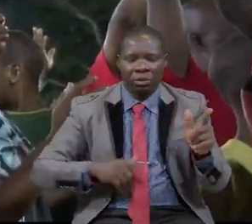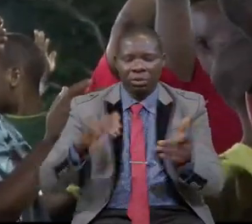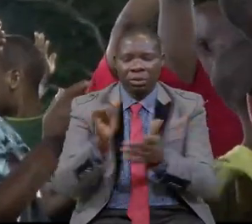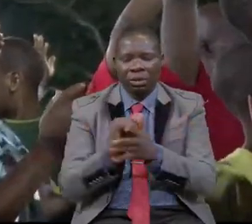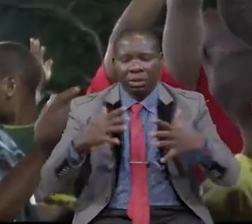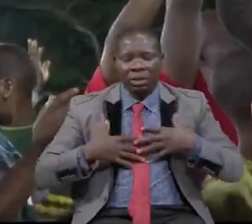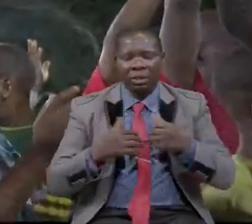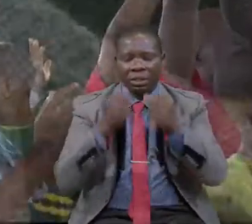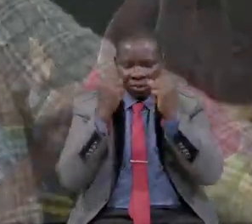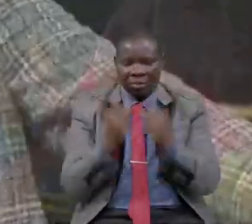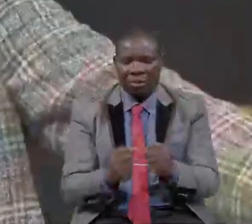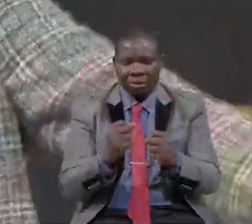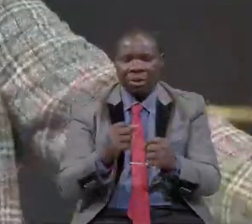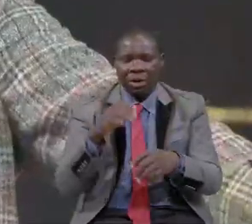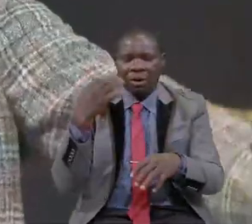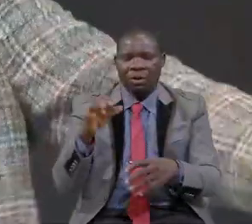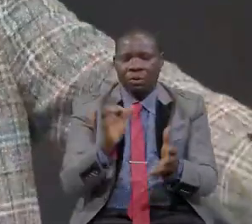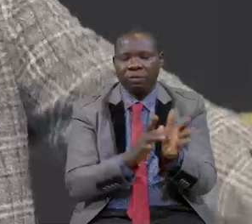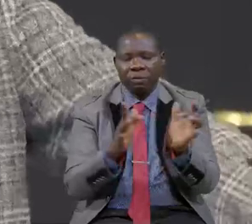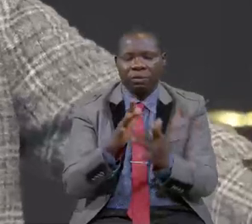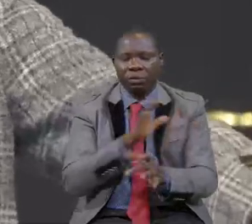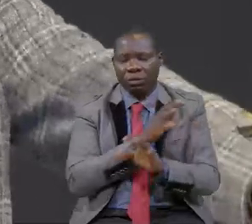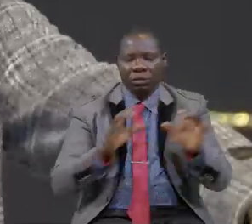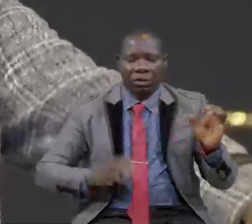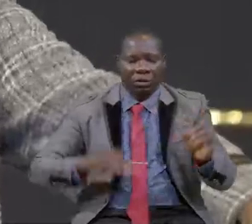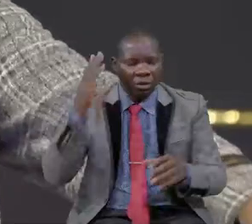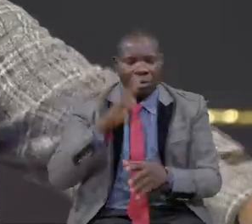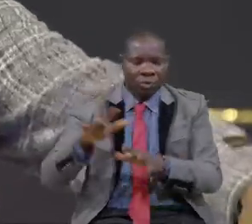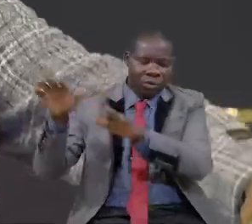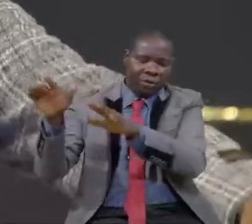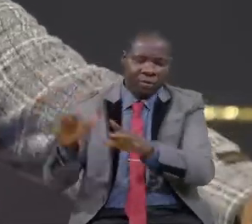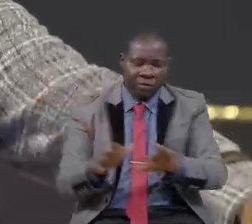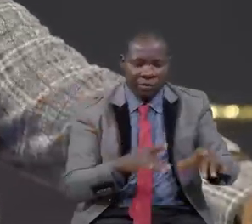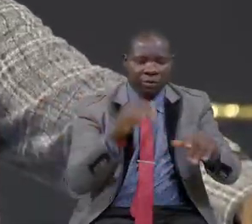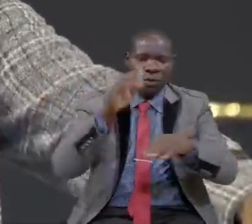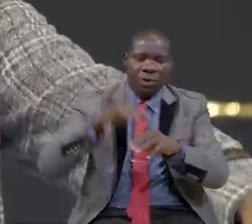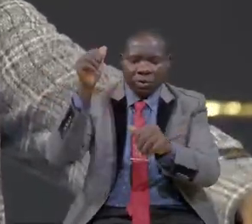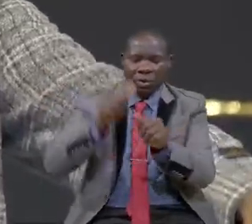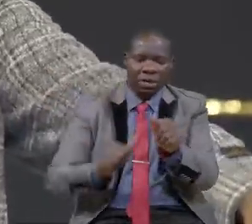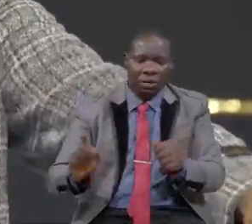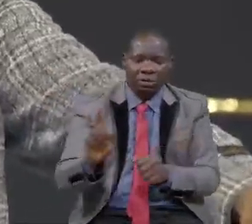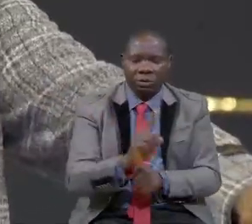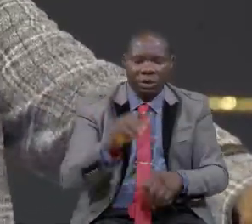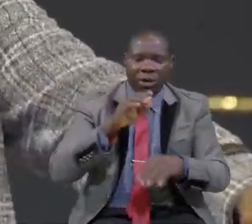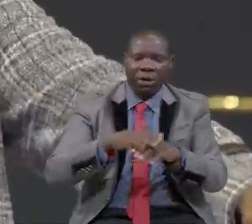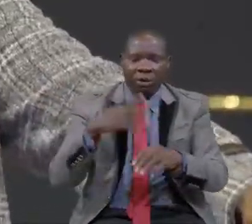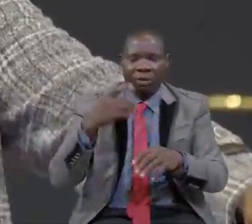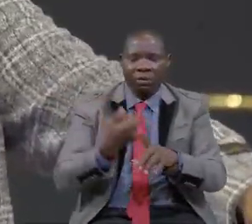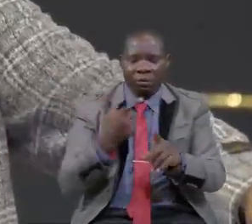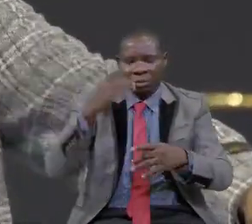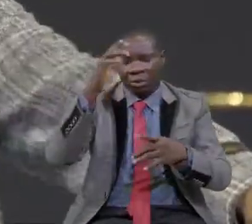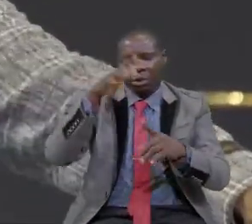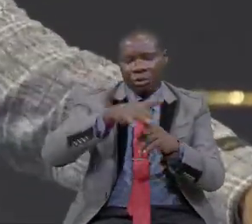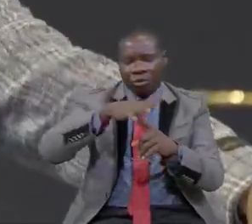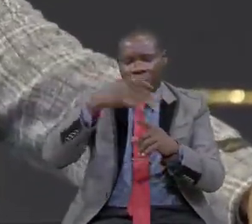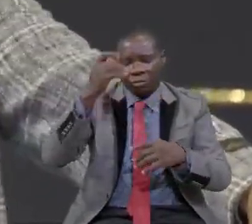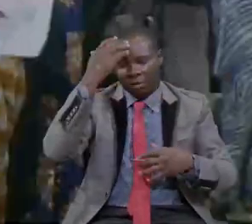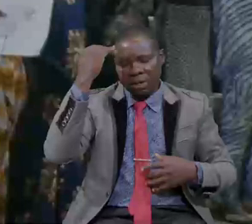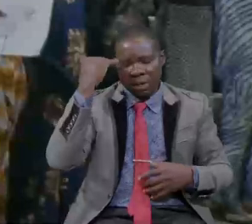virtue of Jesus Christ will flow on everyone from the top of the head to the tip of the